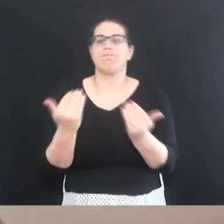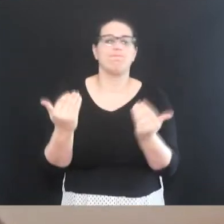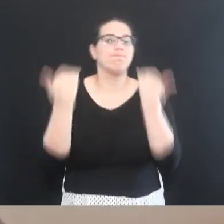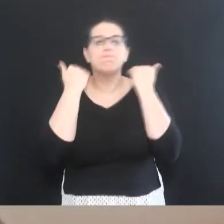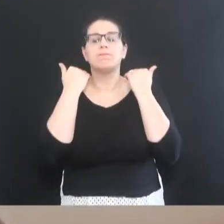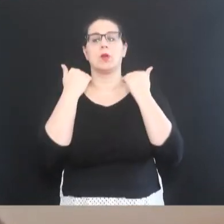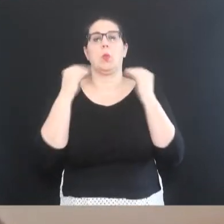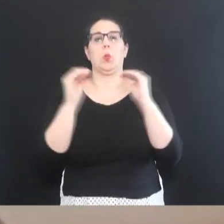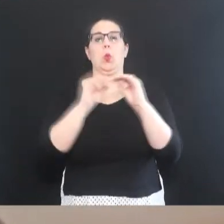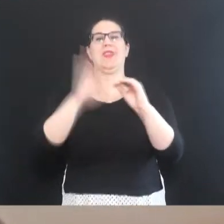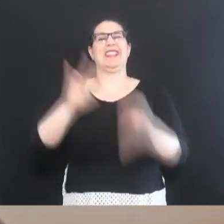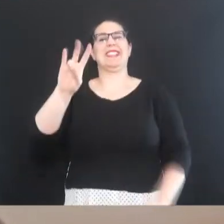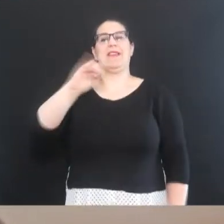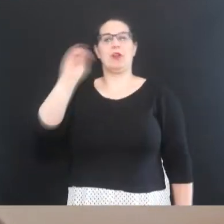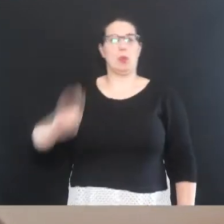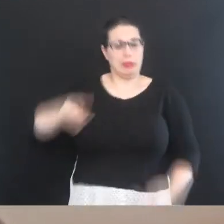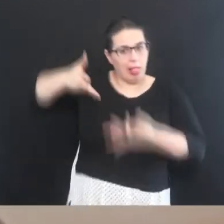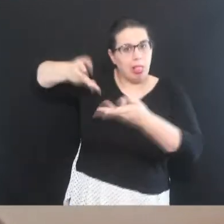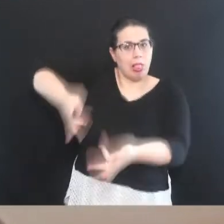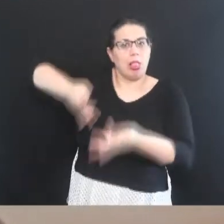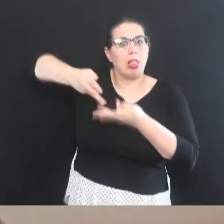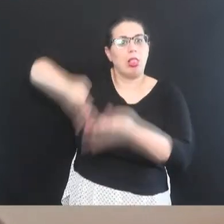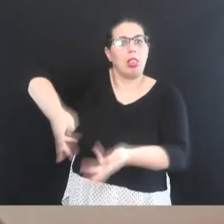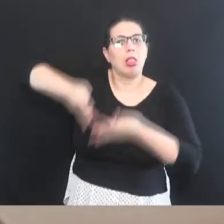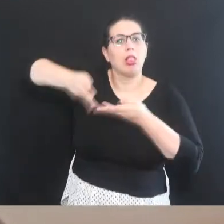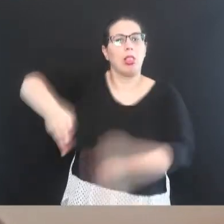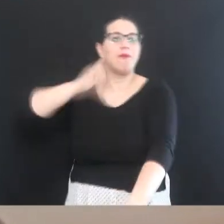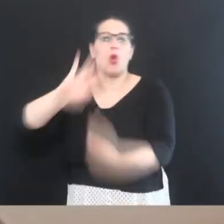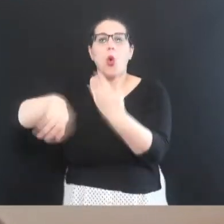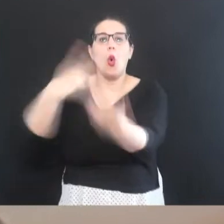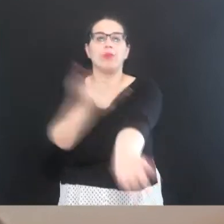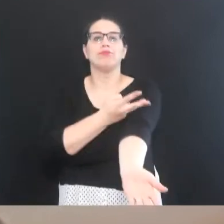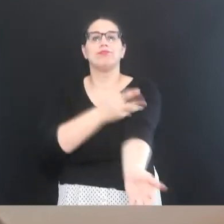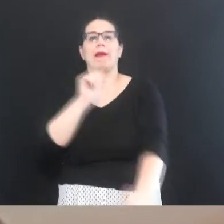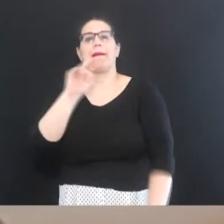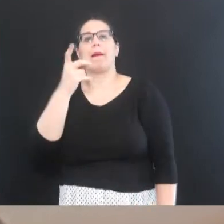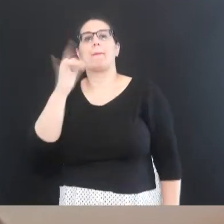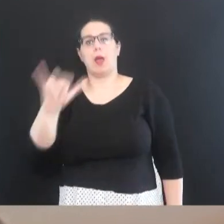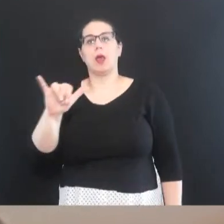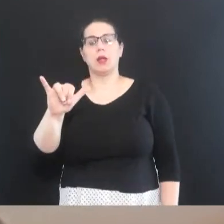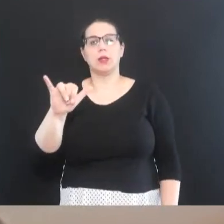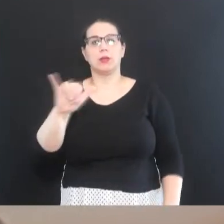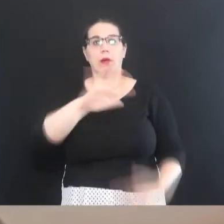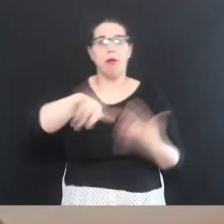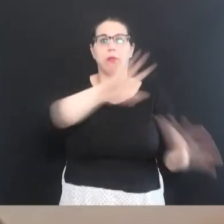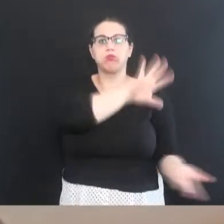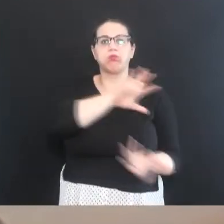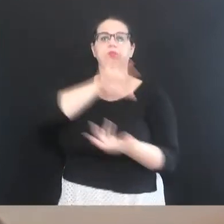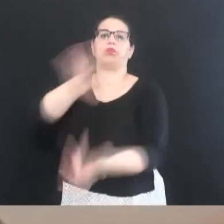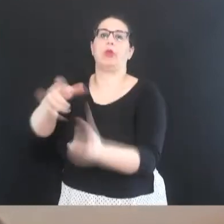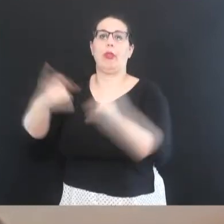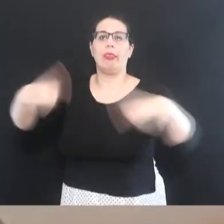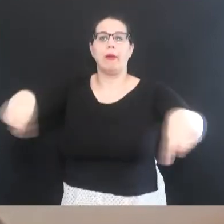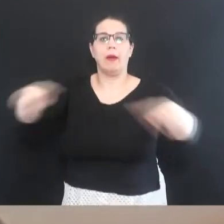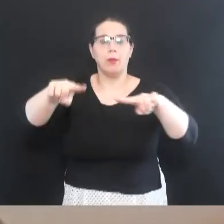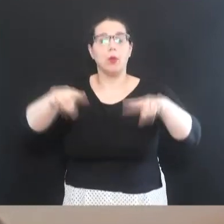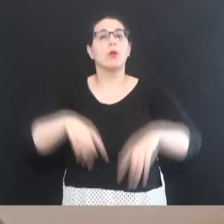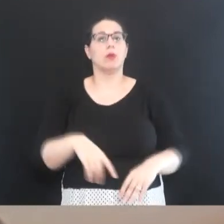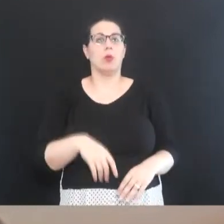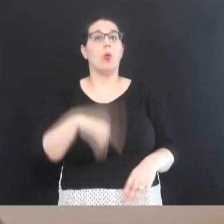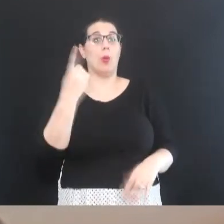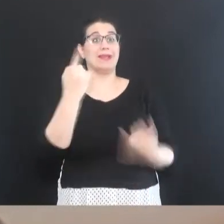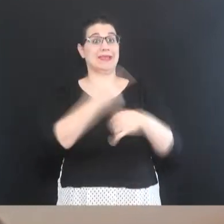of the antibody doses in the country. AmerisourceBergen announced today that there was